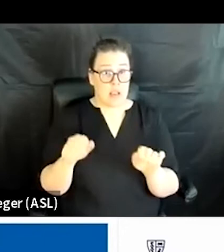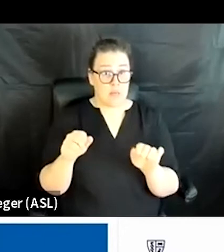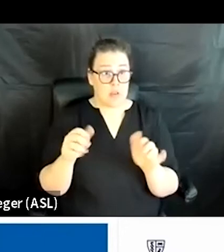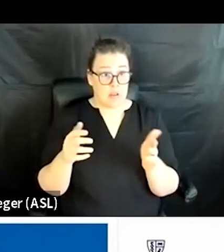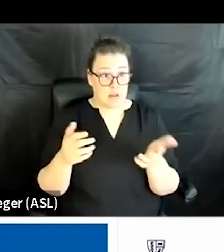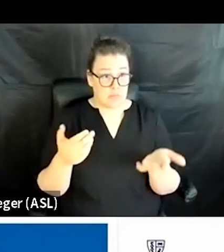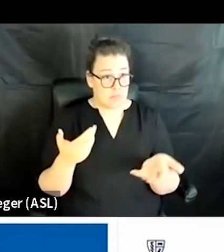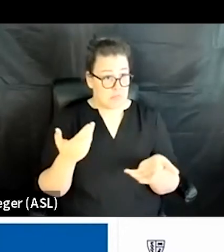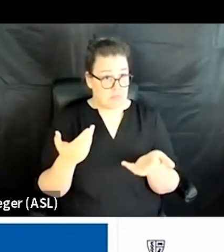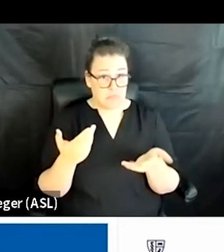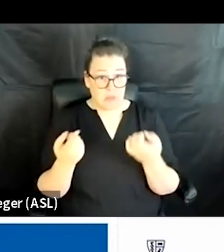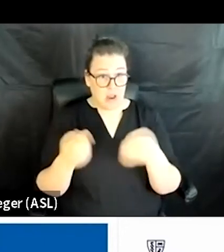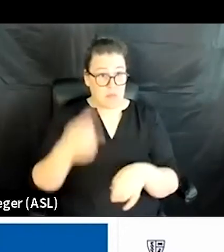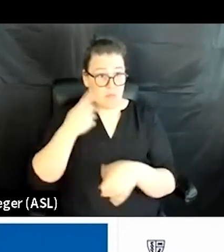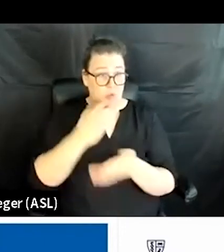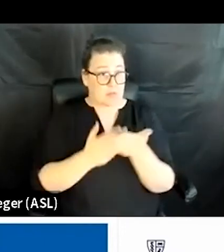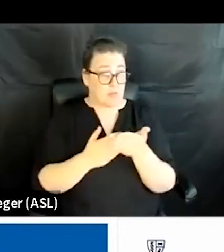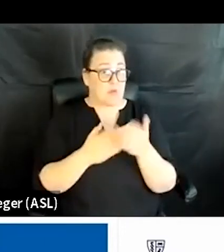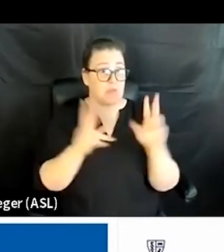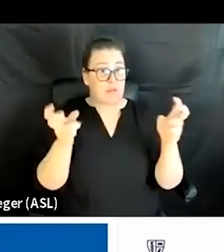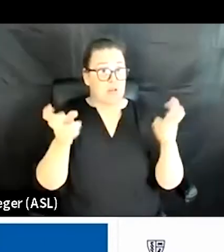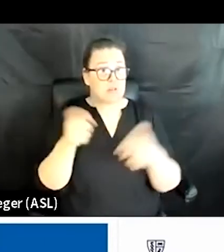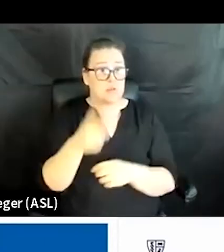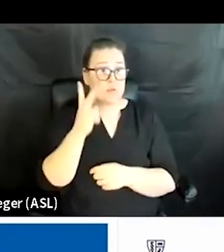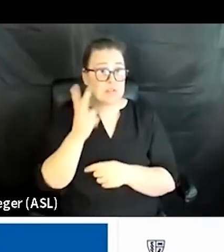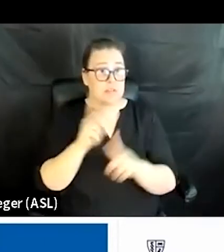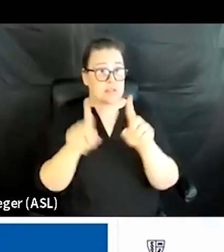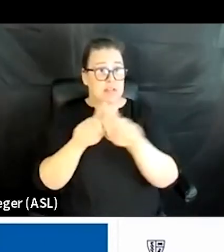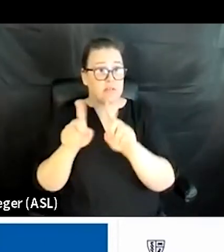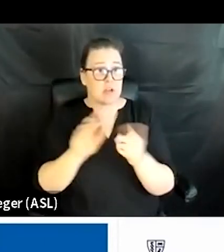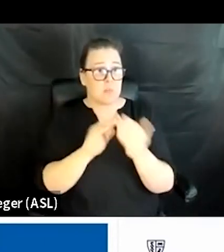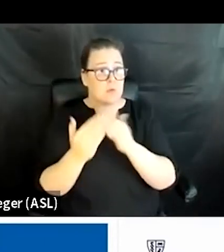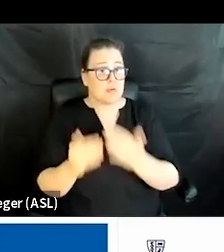bear on some of the issues that you see in these different communities?